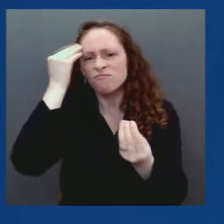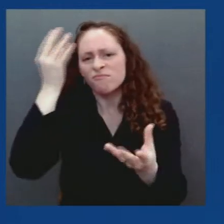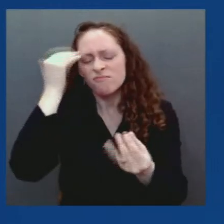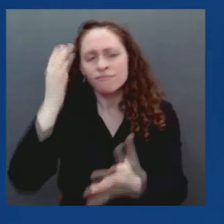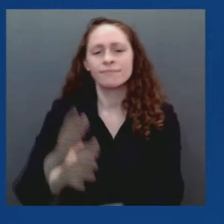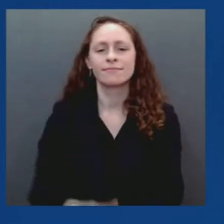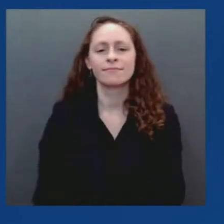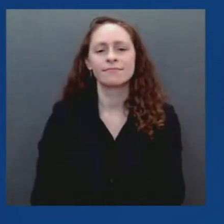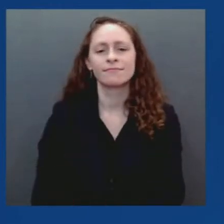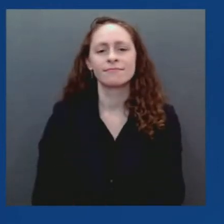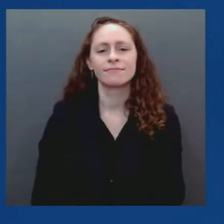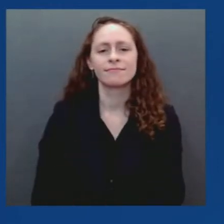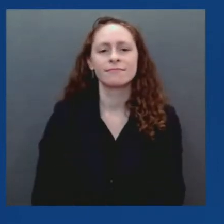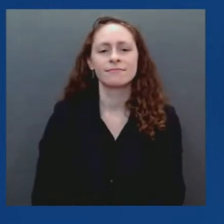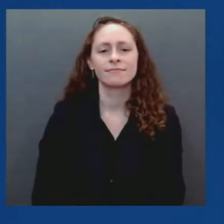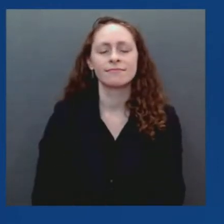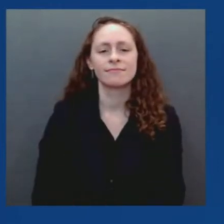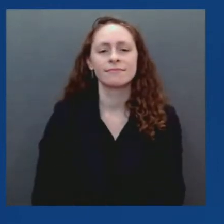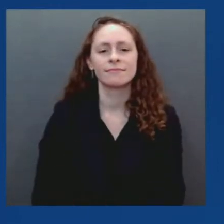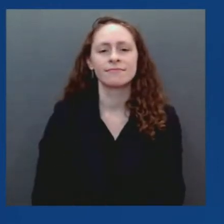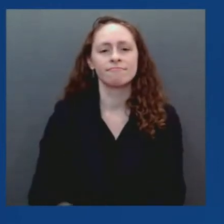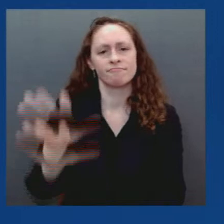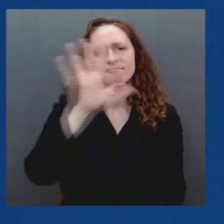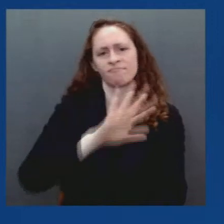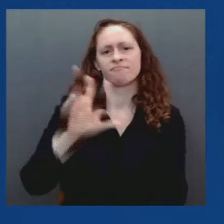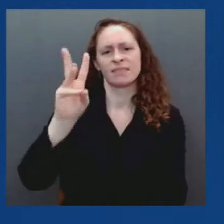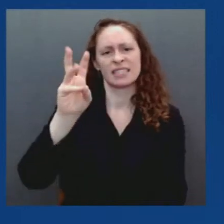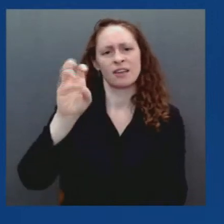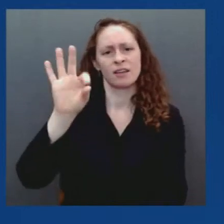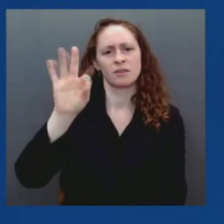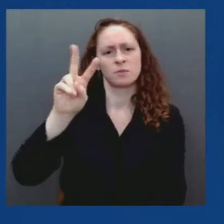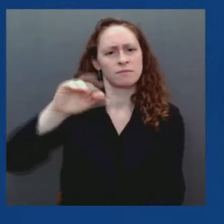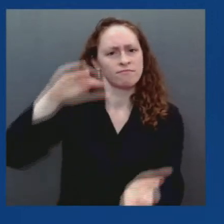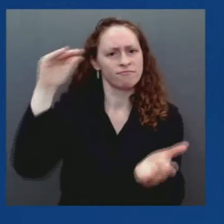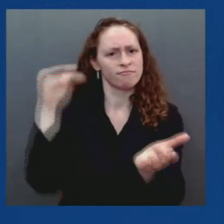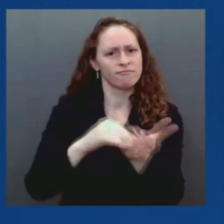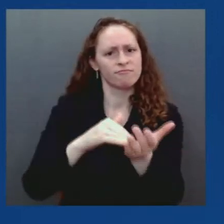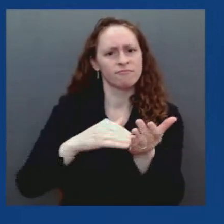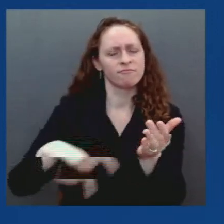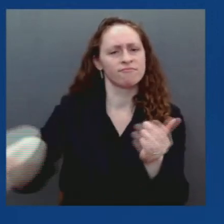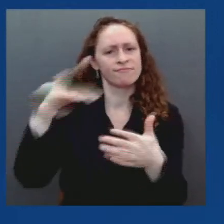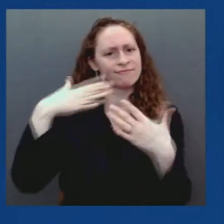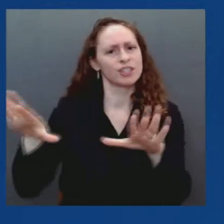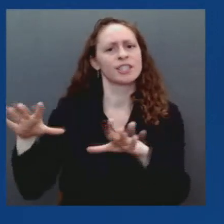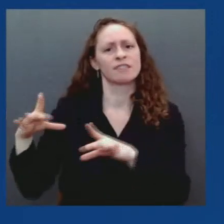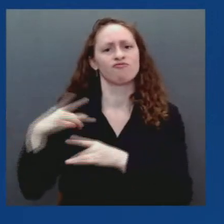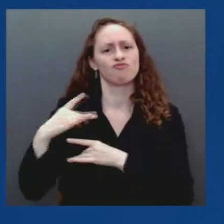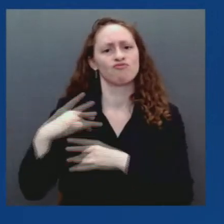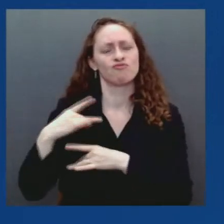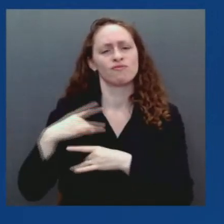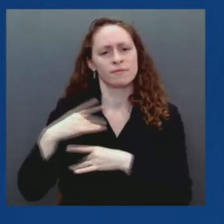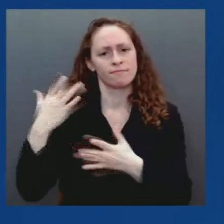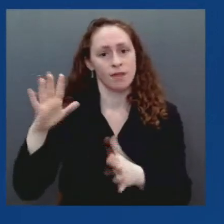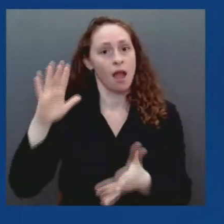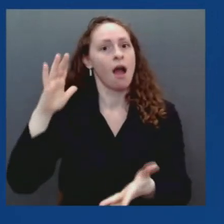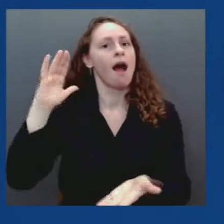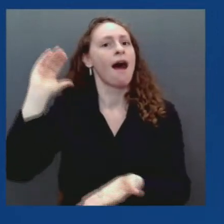a decrease of about 6% over the previous week. The 7-day average of hospital admissions is